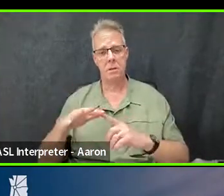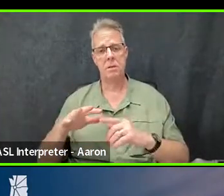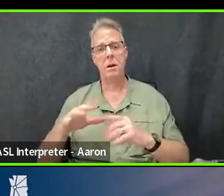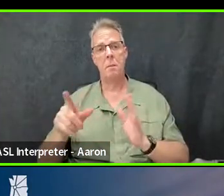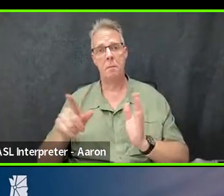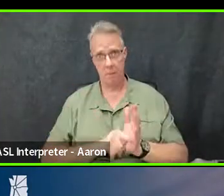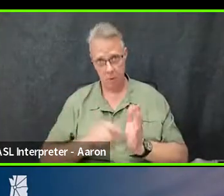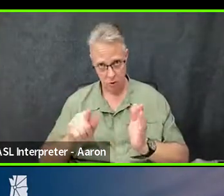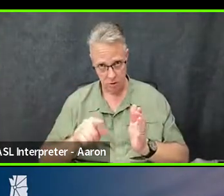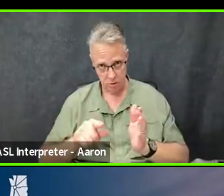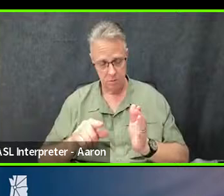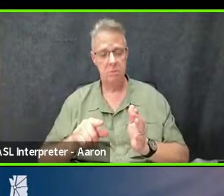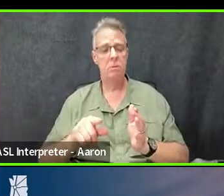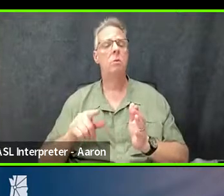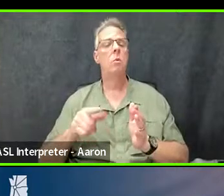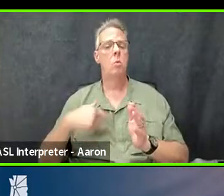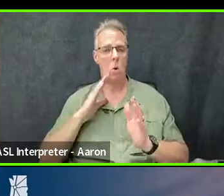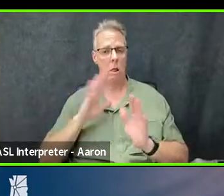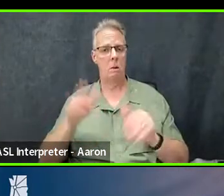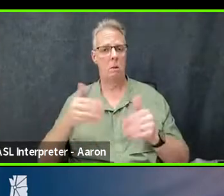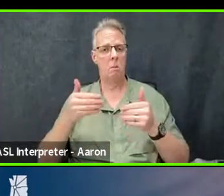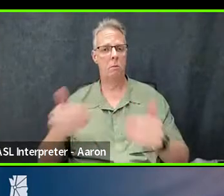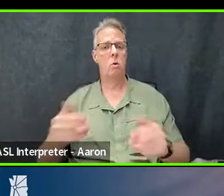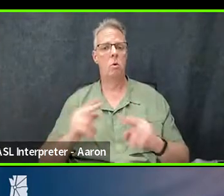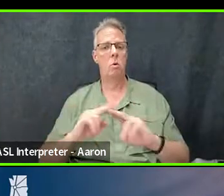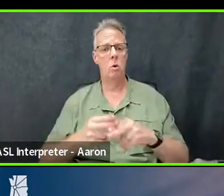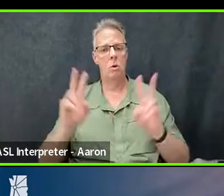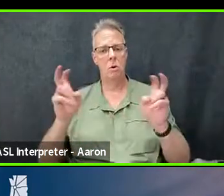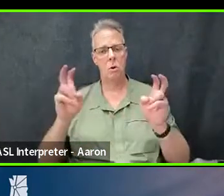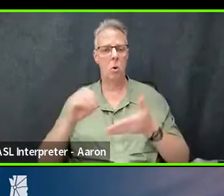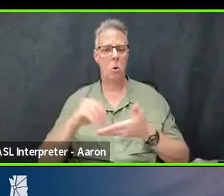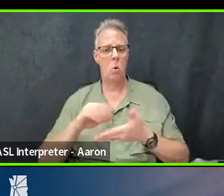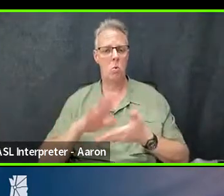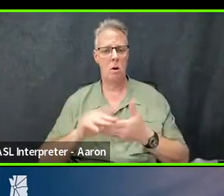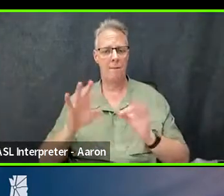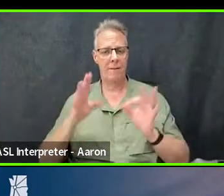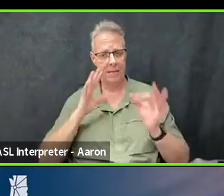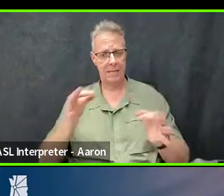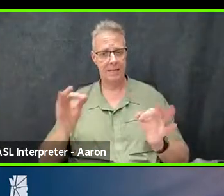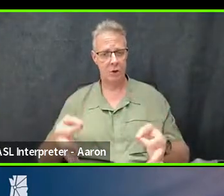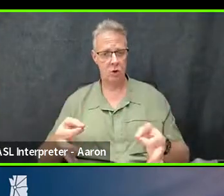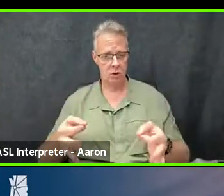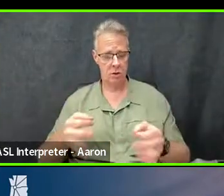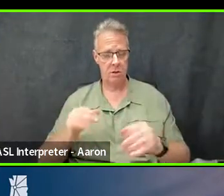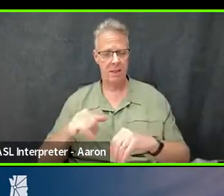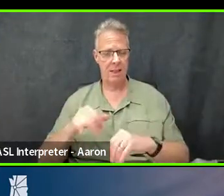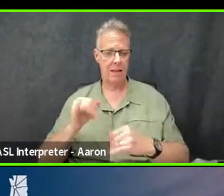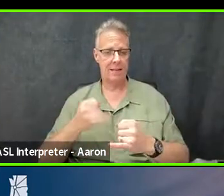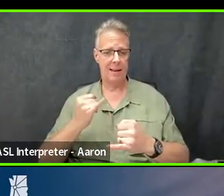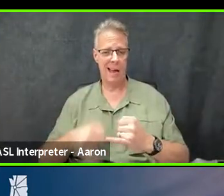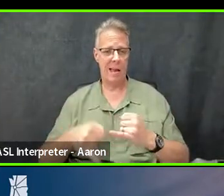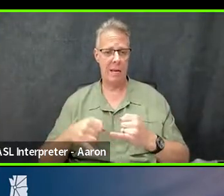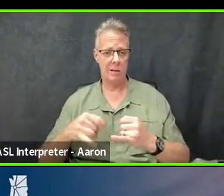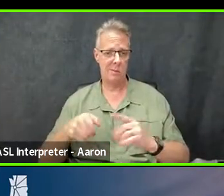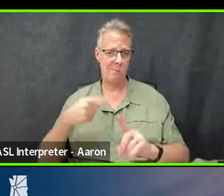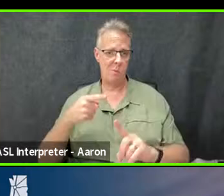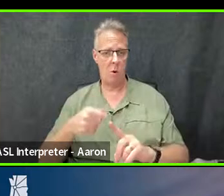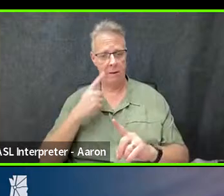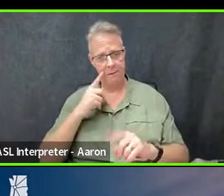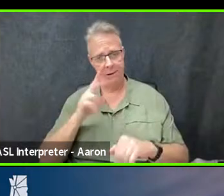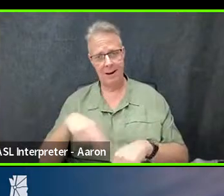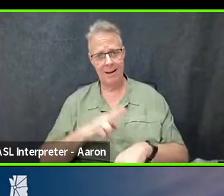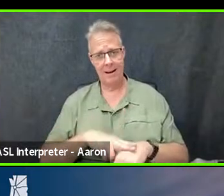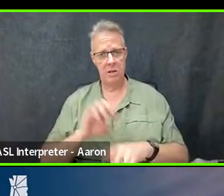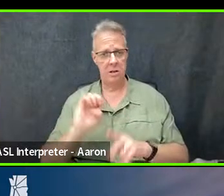published, and we move forward with what we call a record of decision. That's the endpoint, if you will, of the National